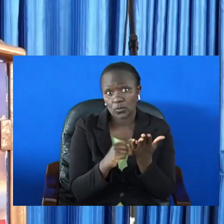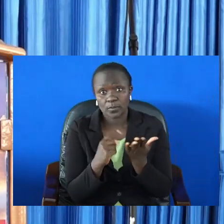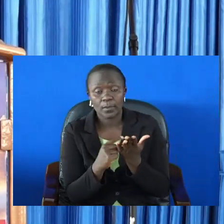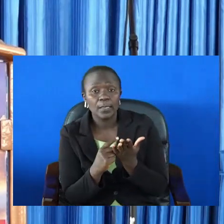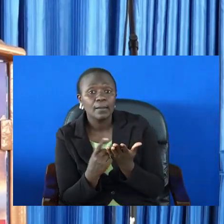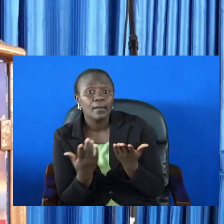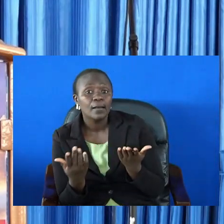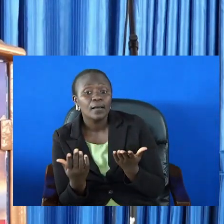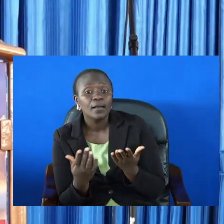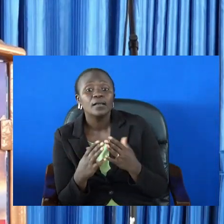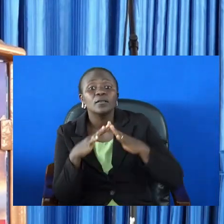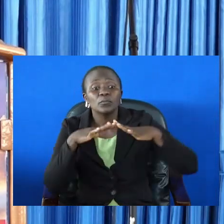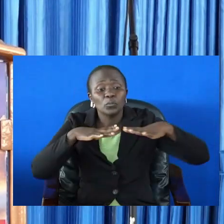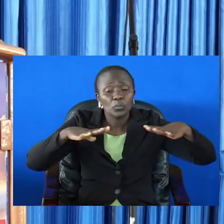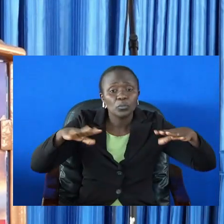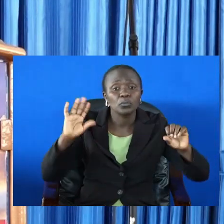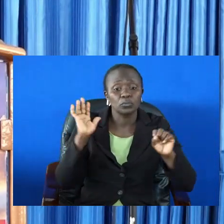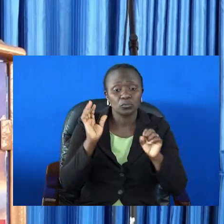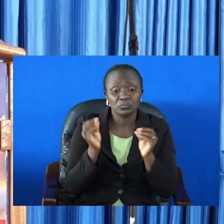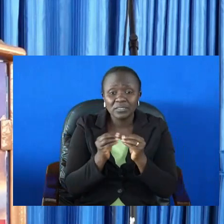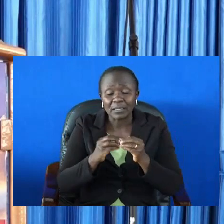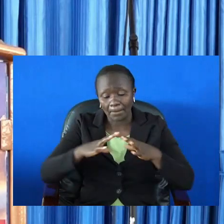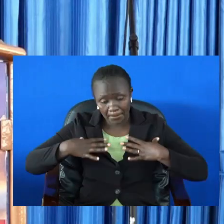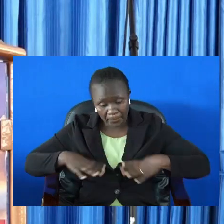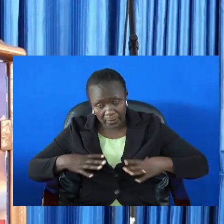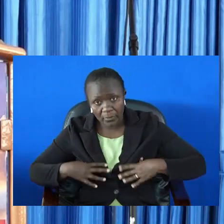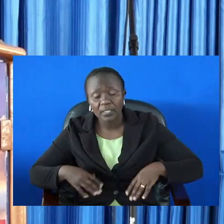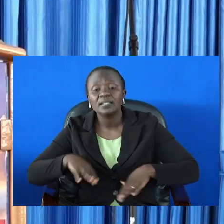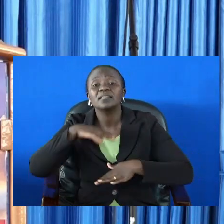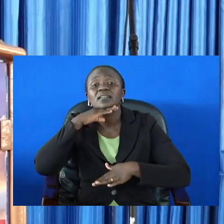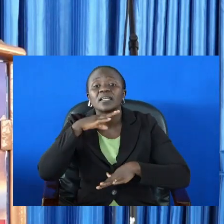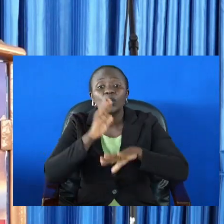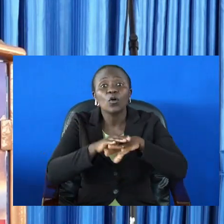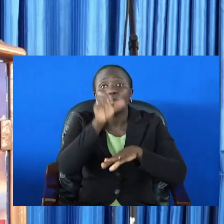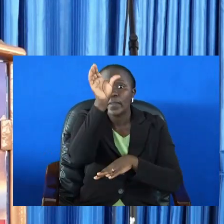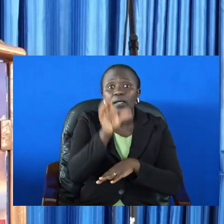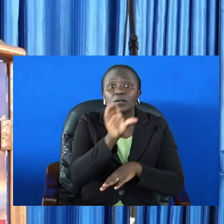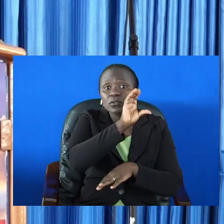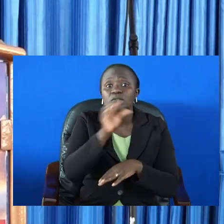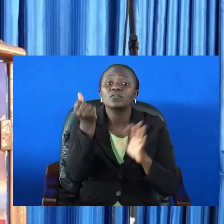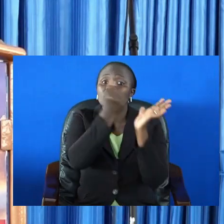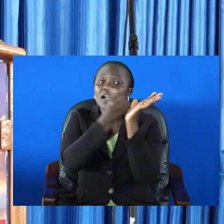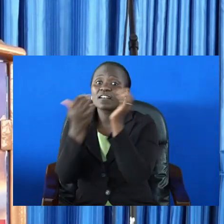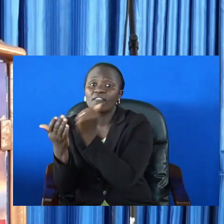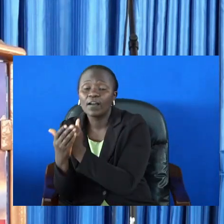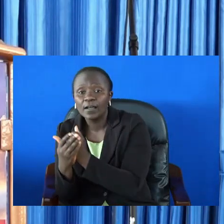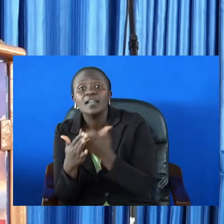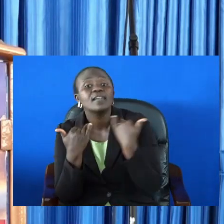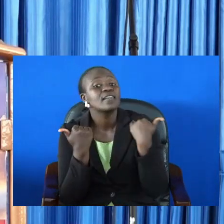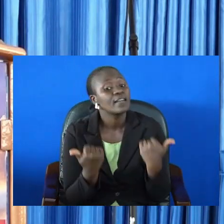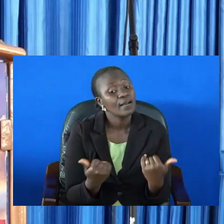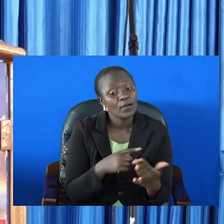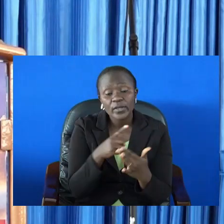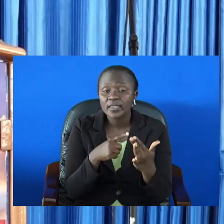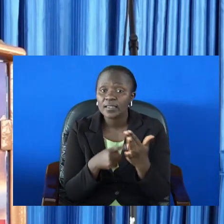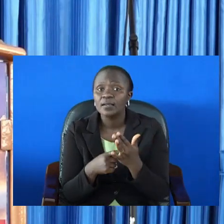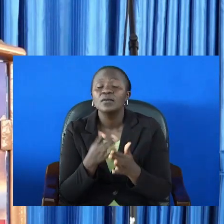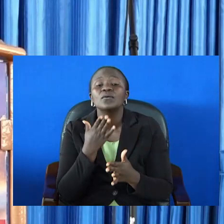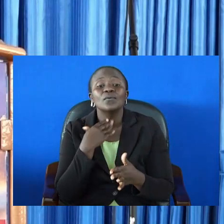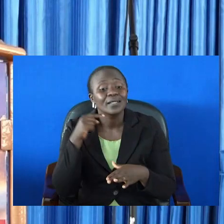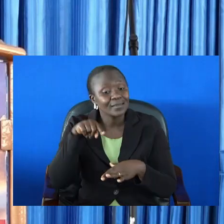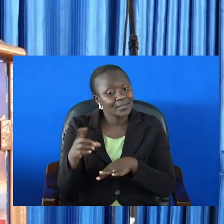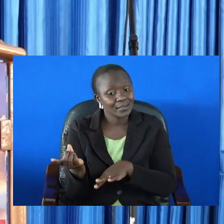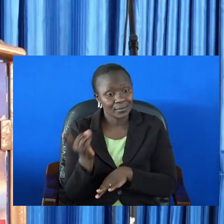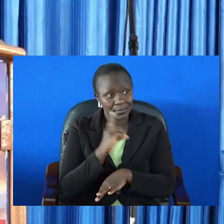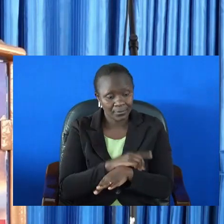and reach out to mankind in his death at the cross of Calvary. Now with this, we want today to